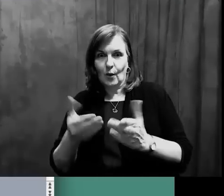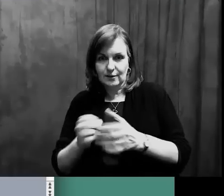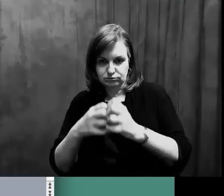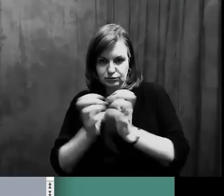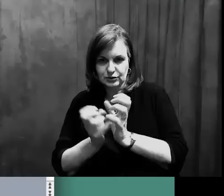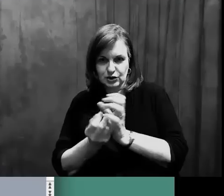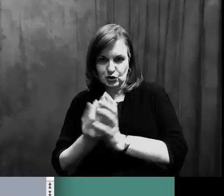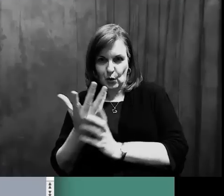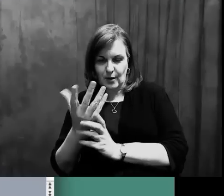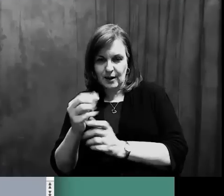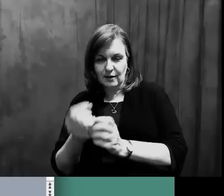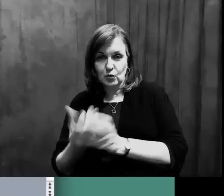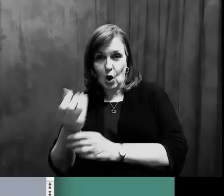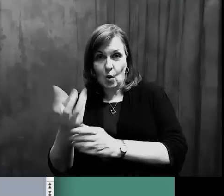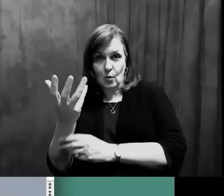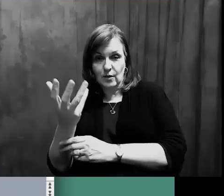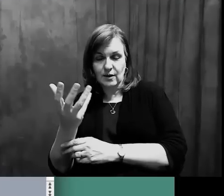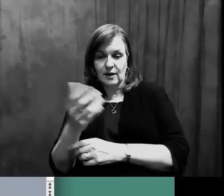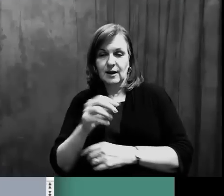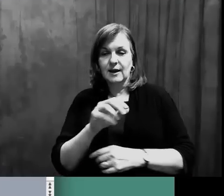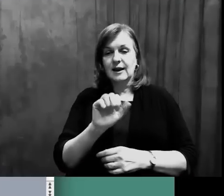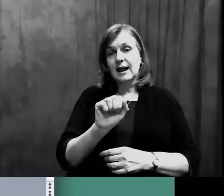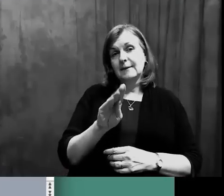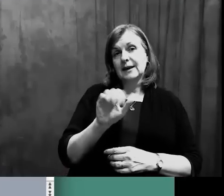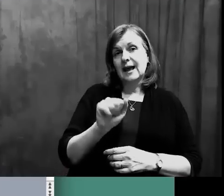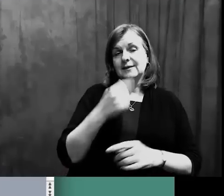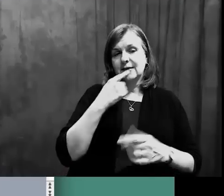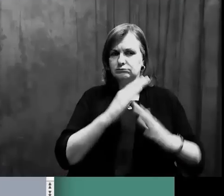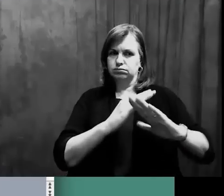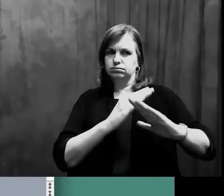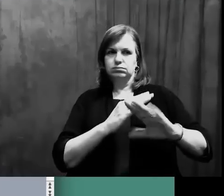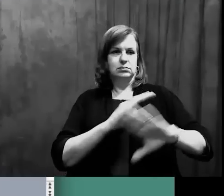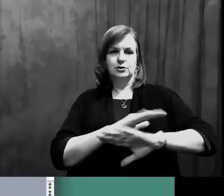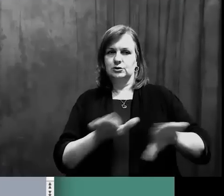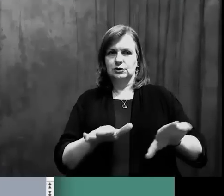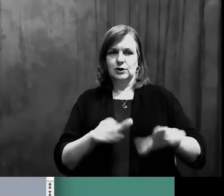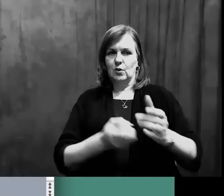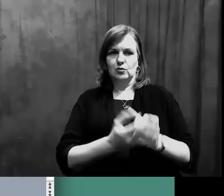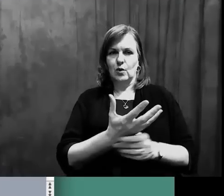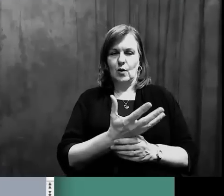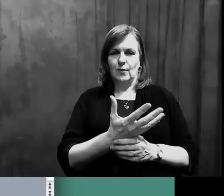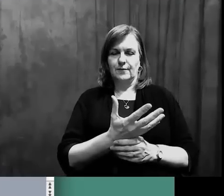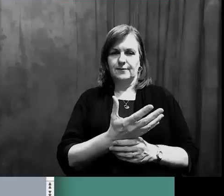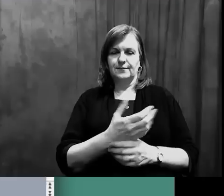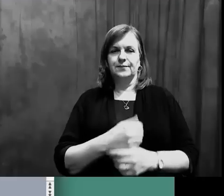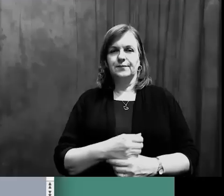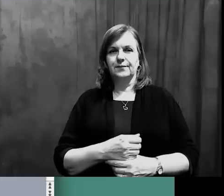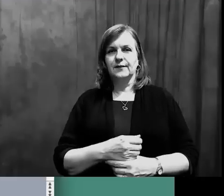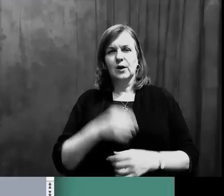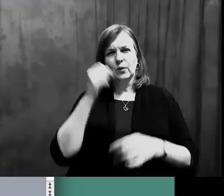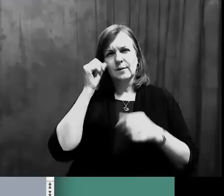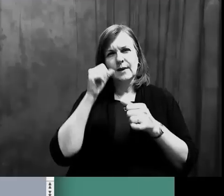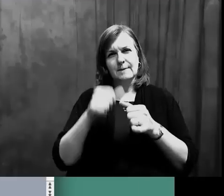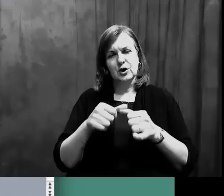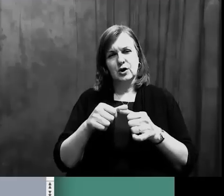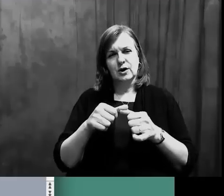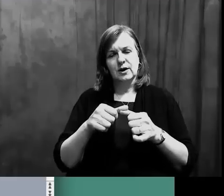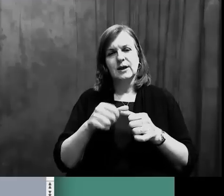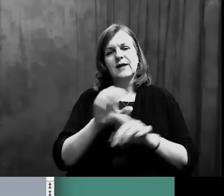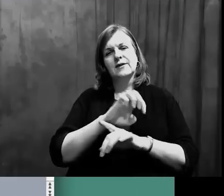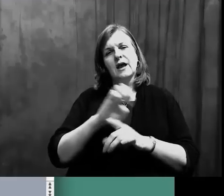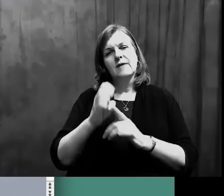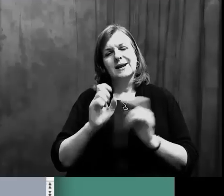hormones. Gibberellin says germinate and grow. ABA says no, don't germinate. We've talked